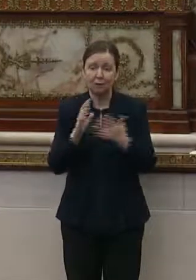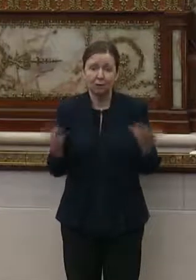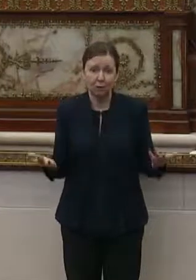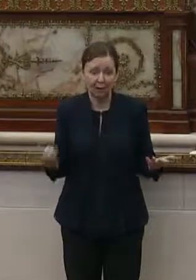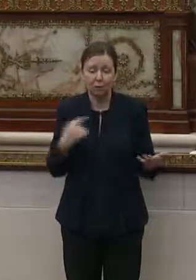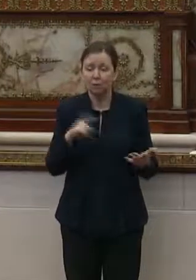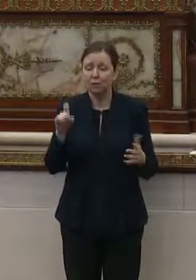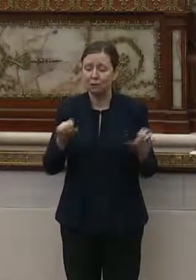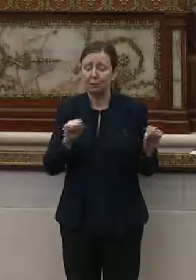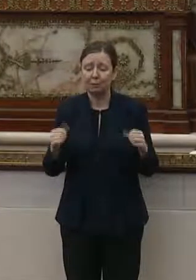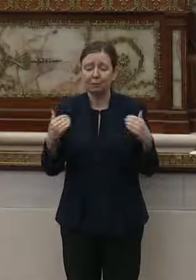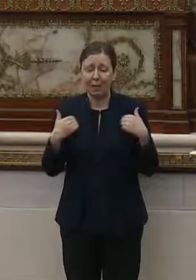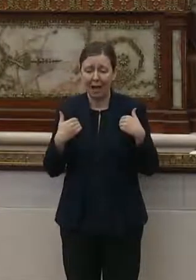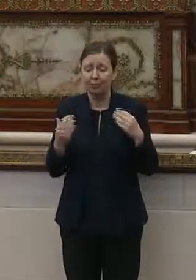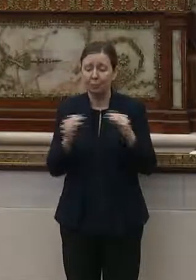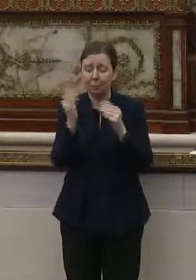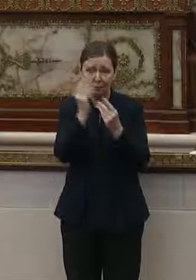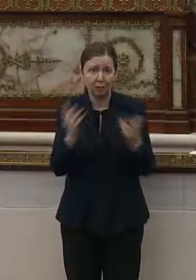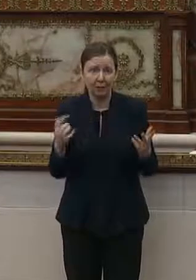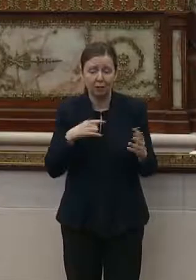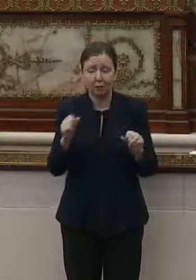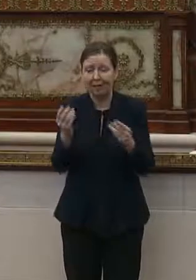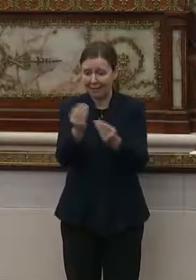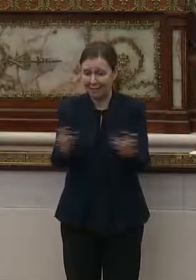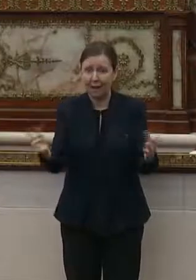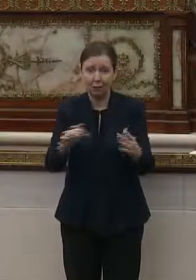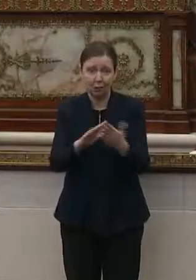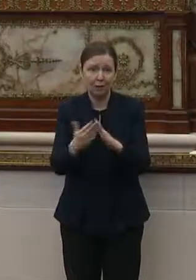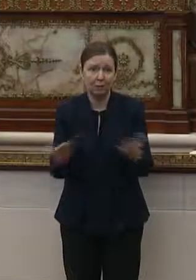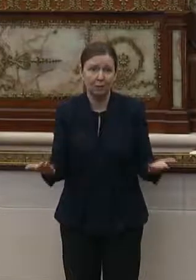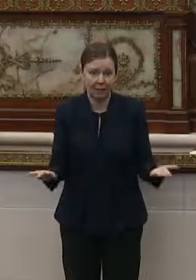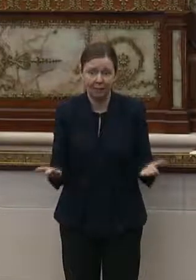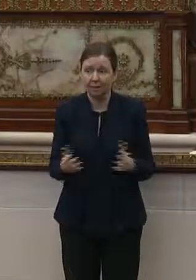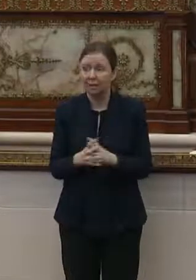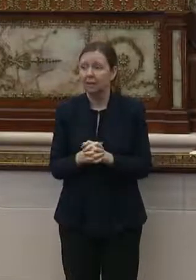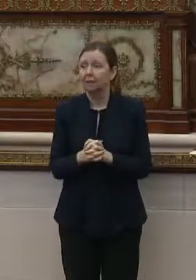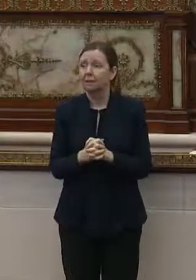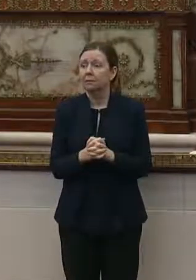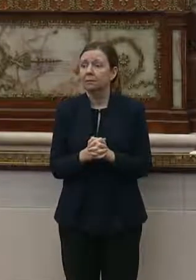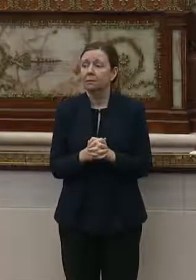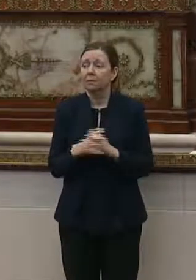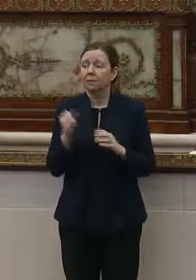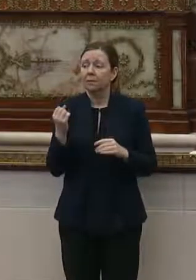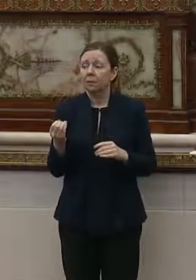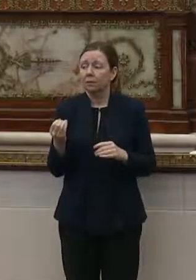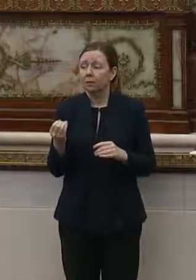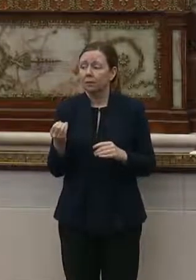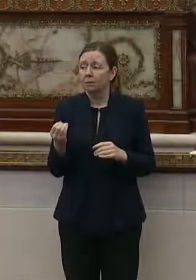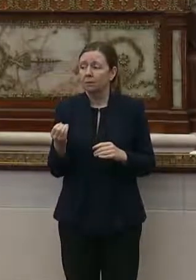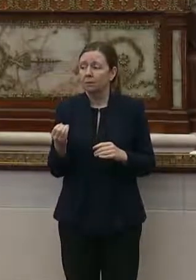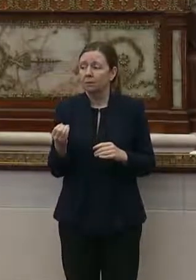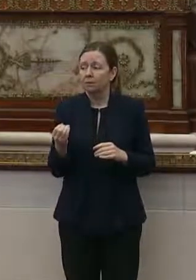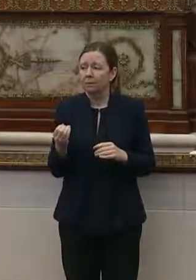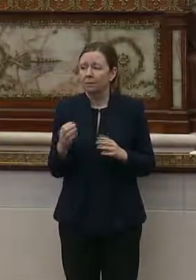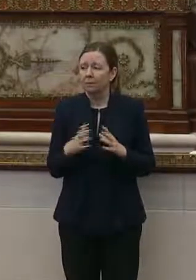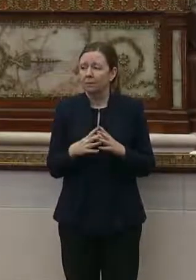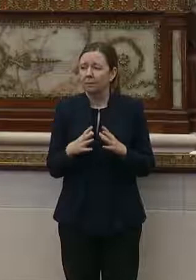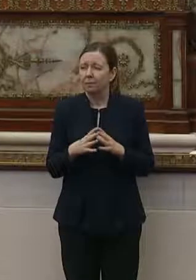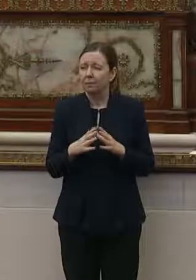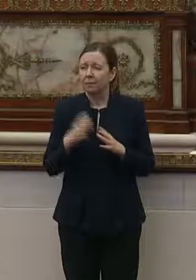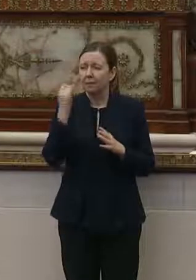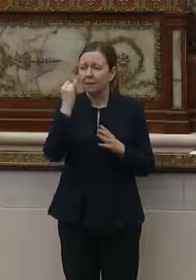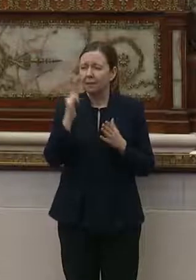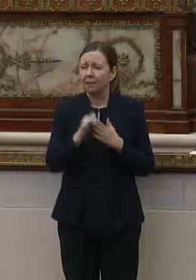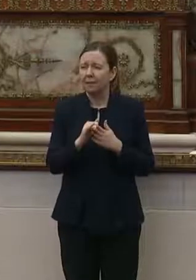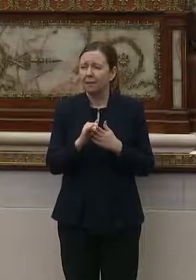We should be able to have more information that we can get out into the community, that we can get out to folks. And so the idea that